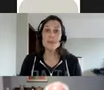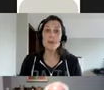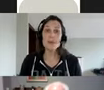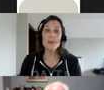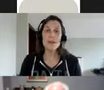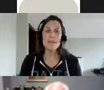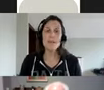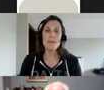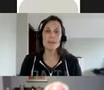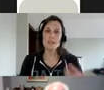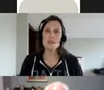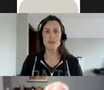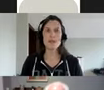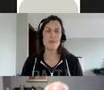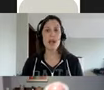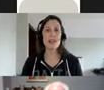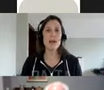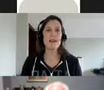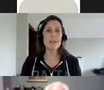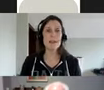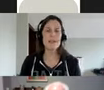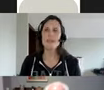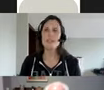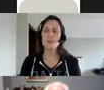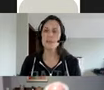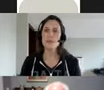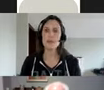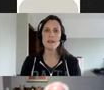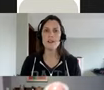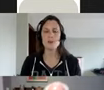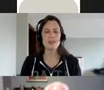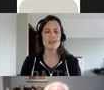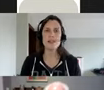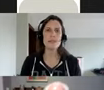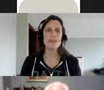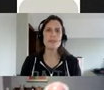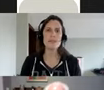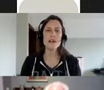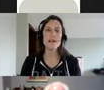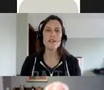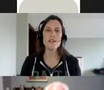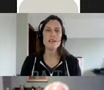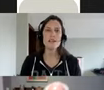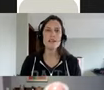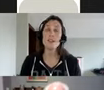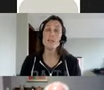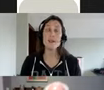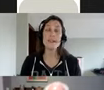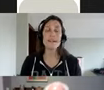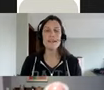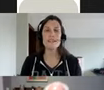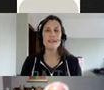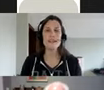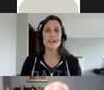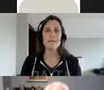confuse people quite a bit, because we learned in math back in the day that the shortest point or shortest distance between two lines or two points